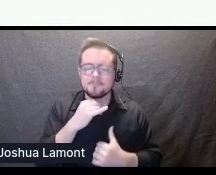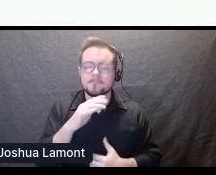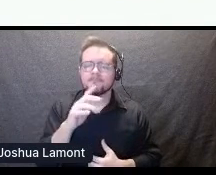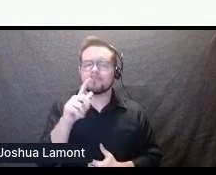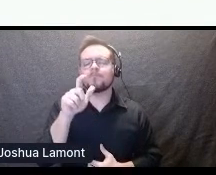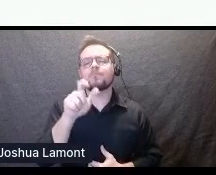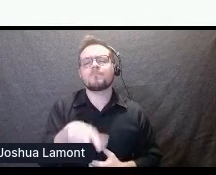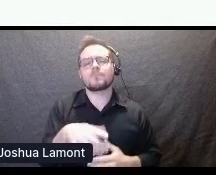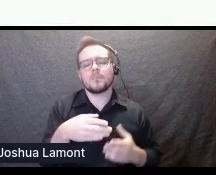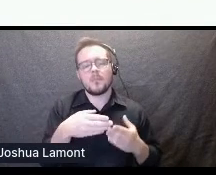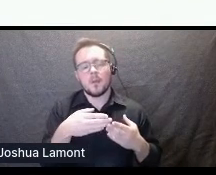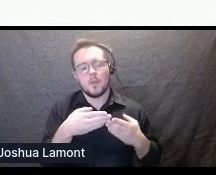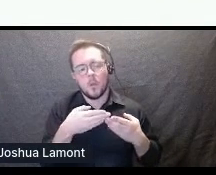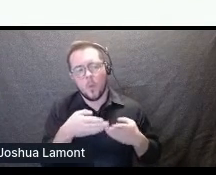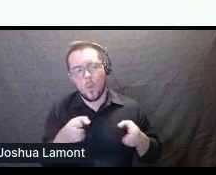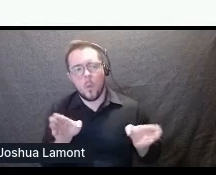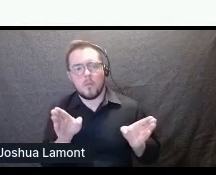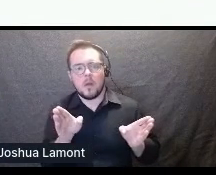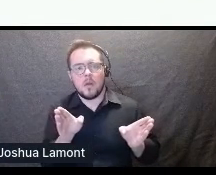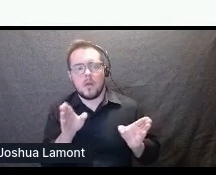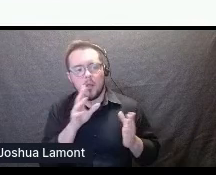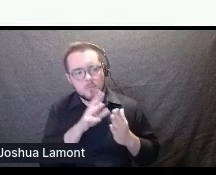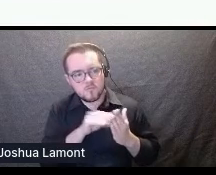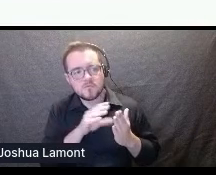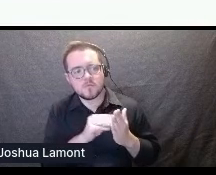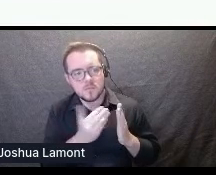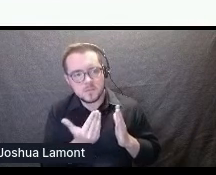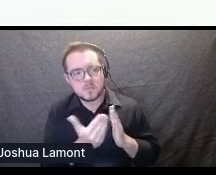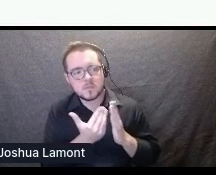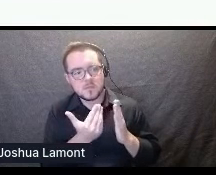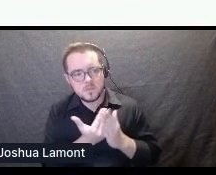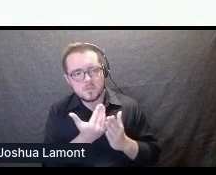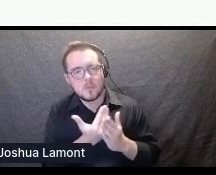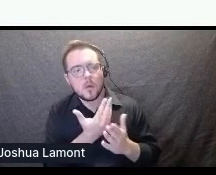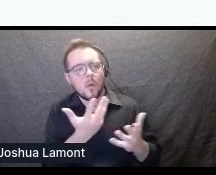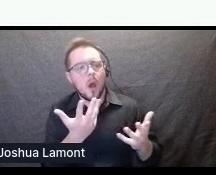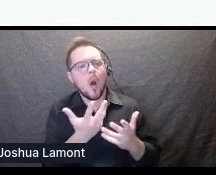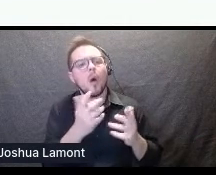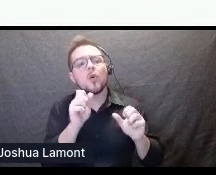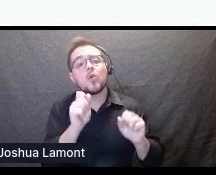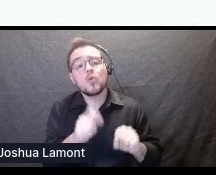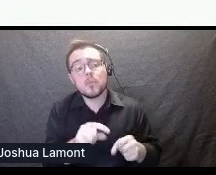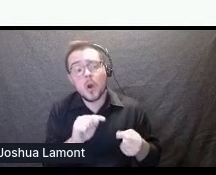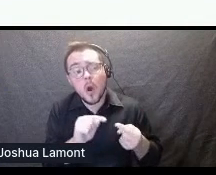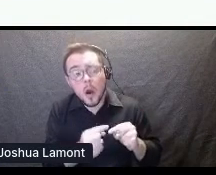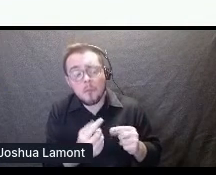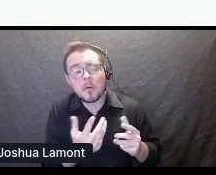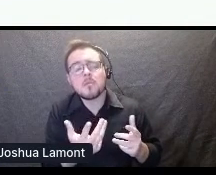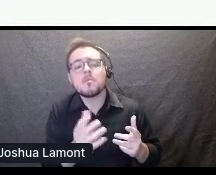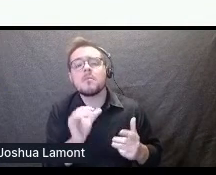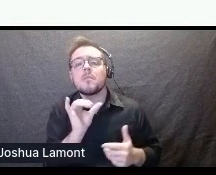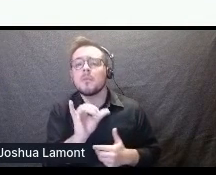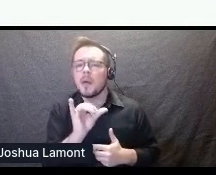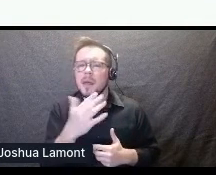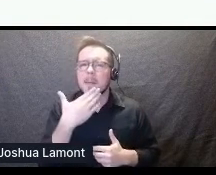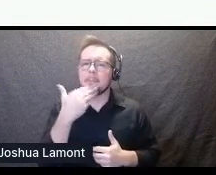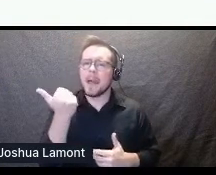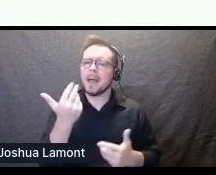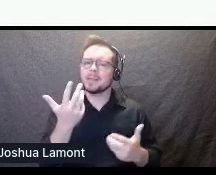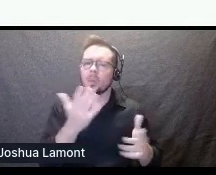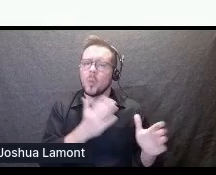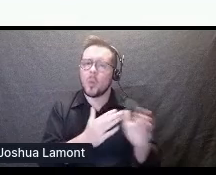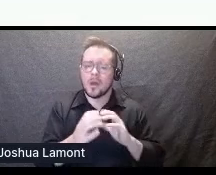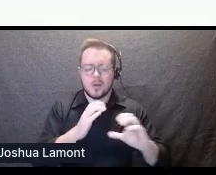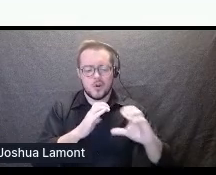stay open to always learning new things about what could and could be harmful, and best practices for communicating and